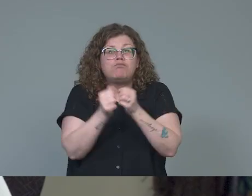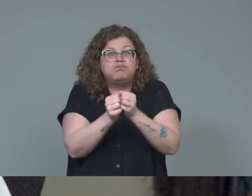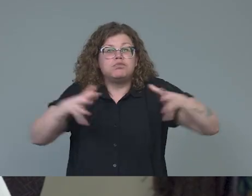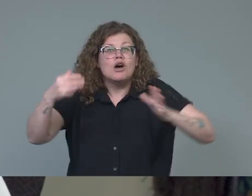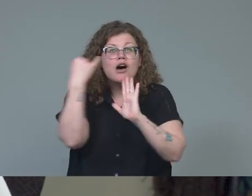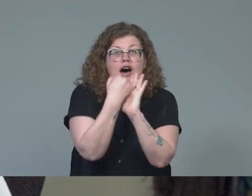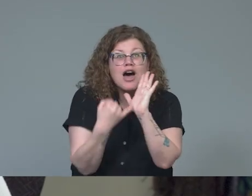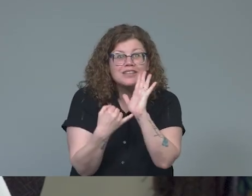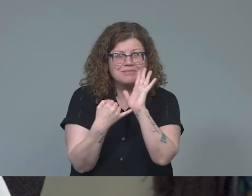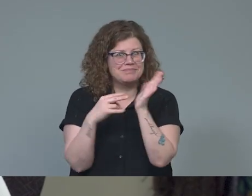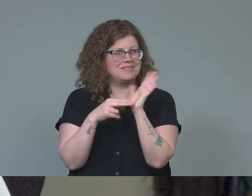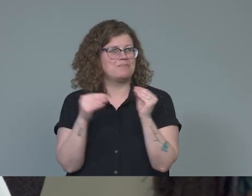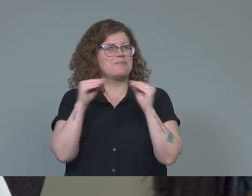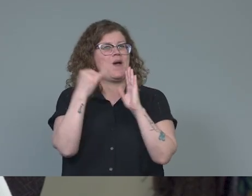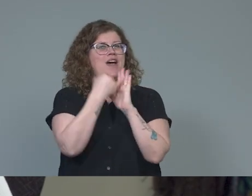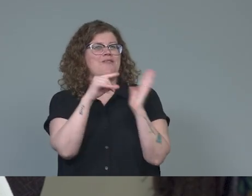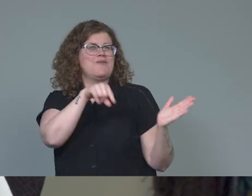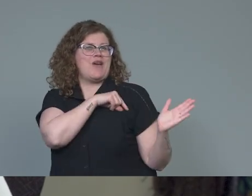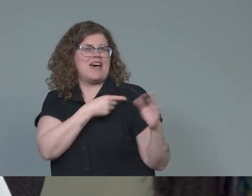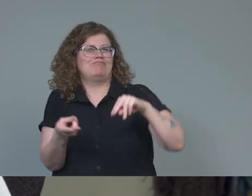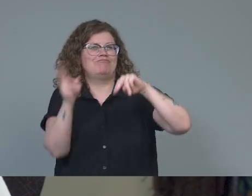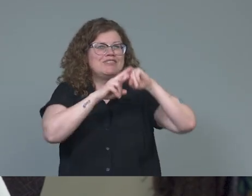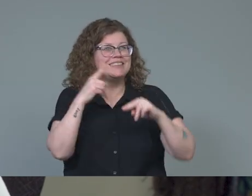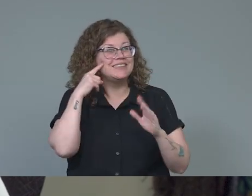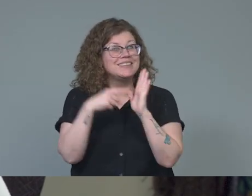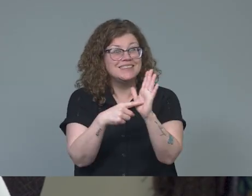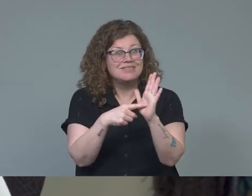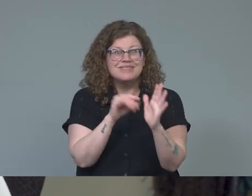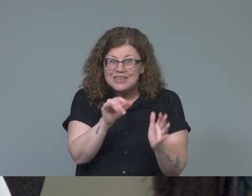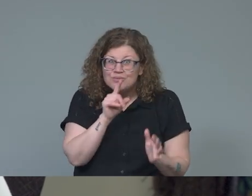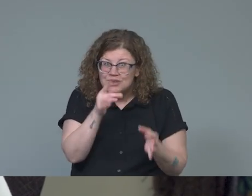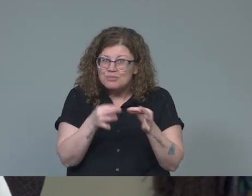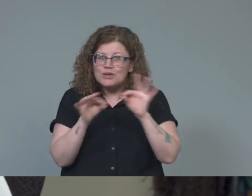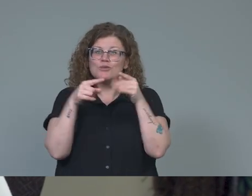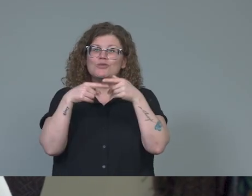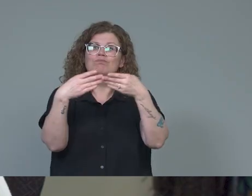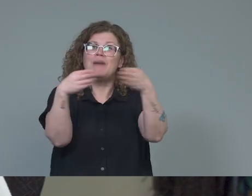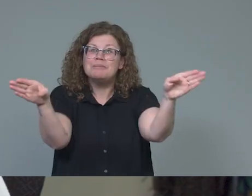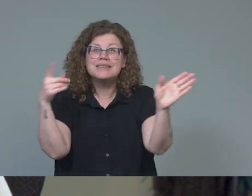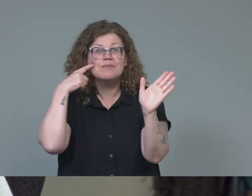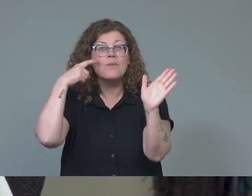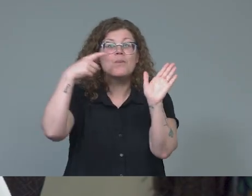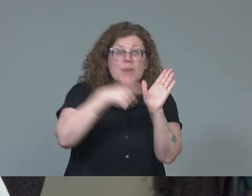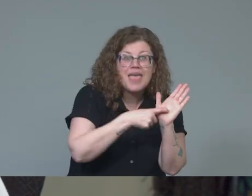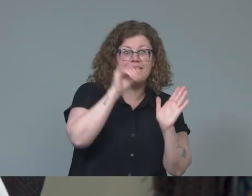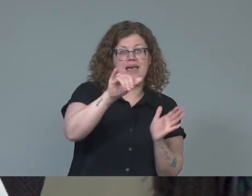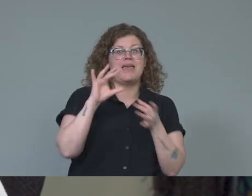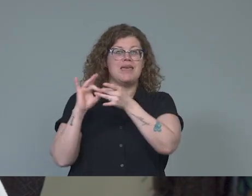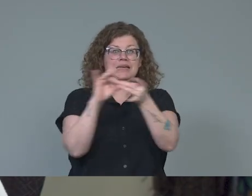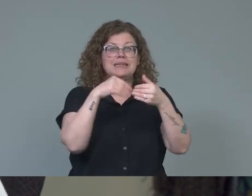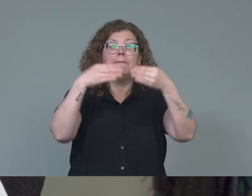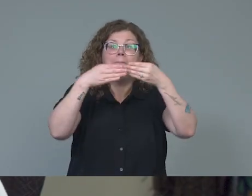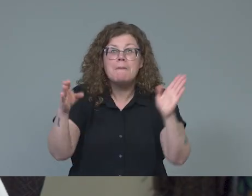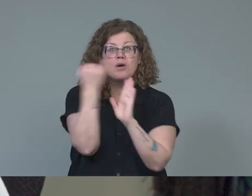necessarily be a person who goes to an art gallery or has access to an art gallery, but you might have access to public art that's in